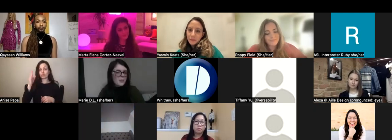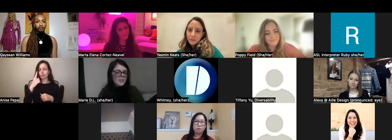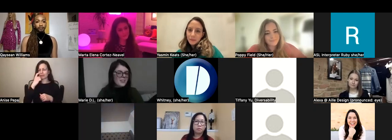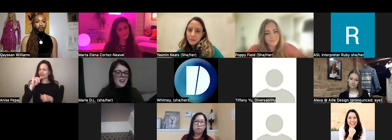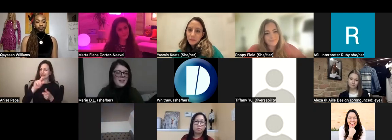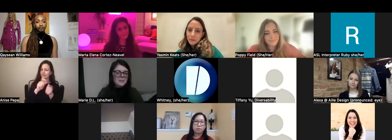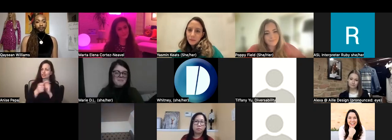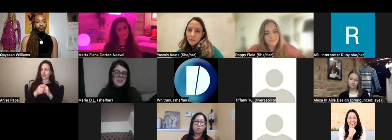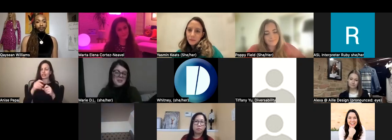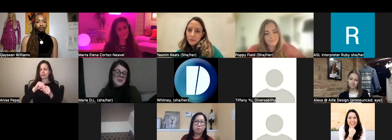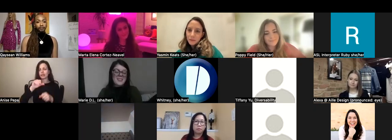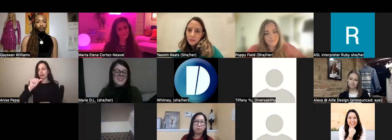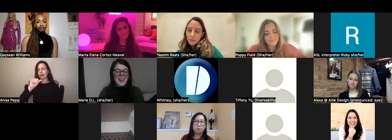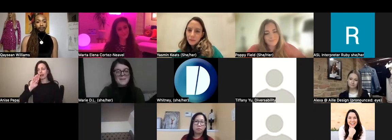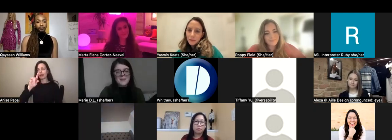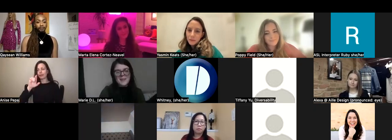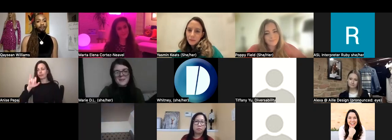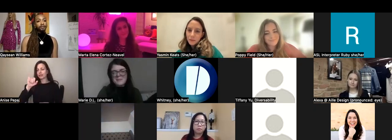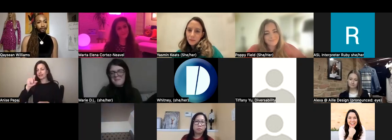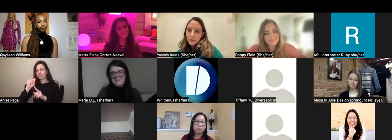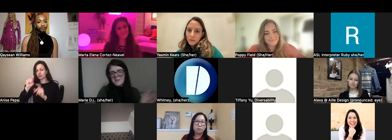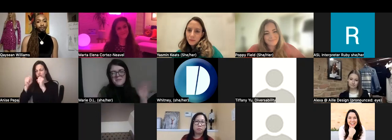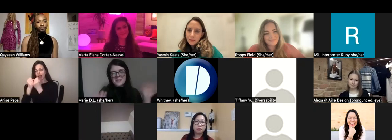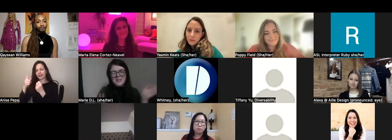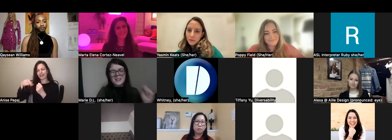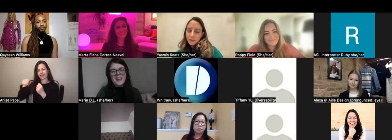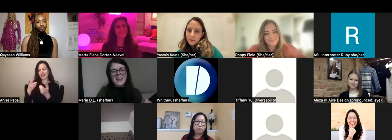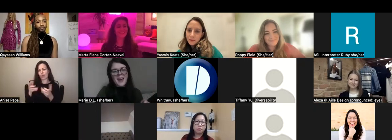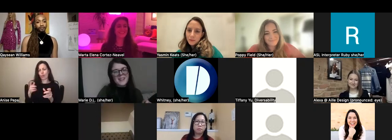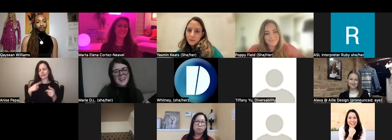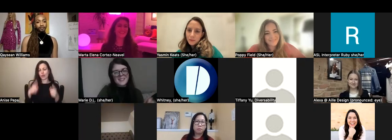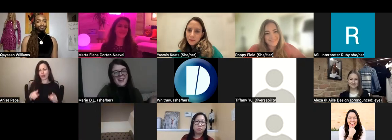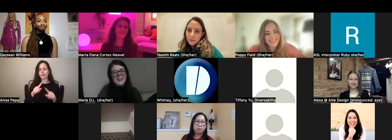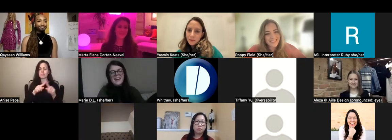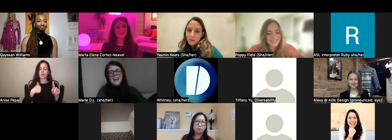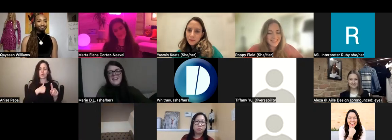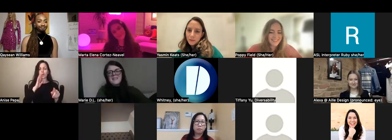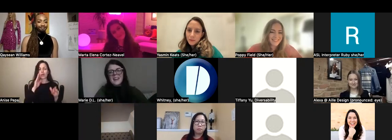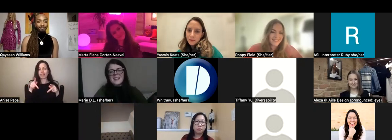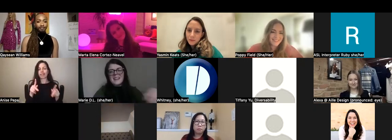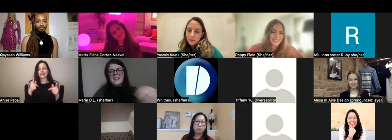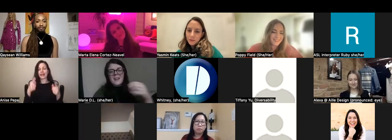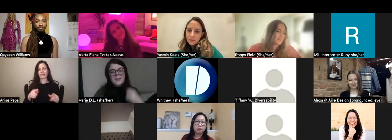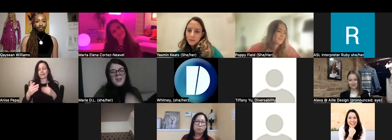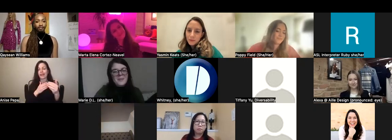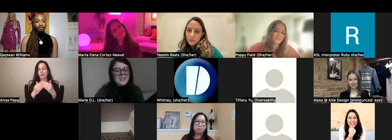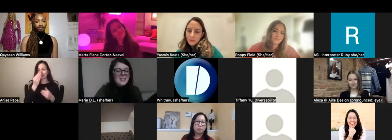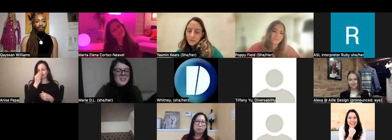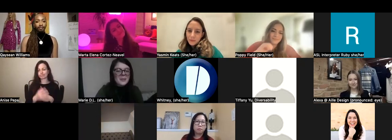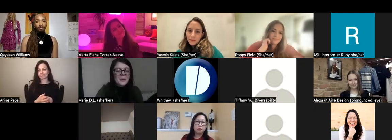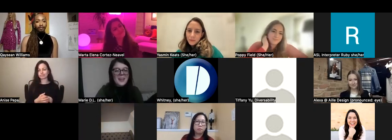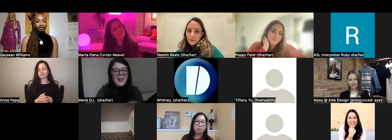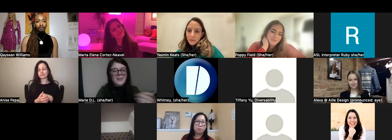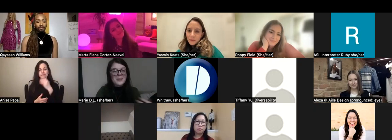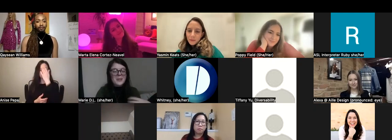ableist society doesn't want that to happen, but we'll still let it happen anyway. And just